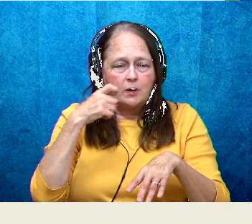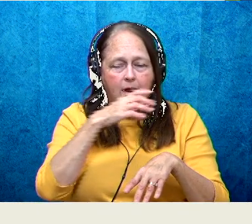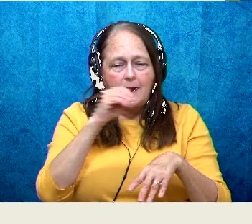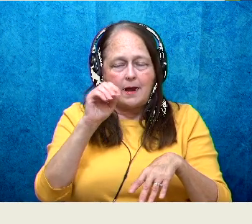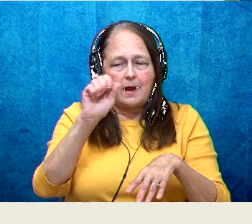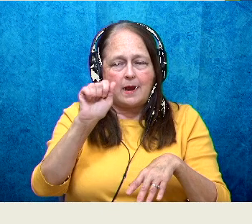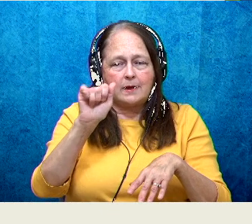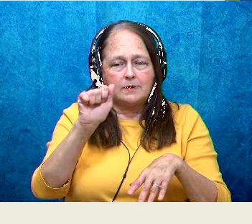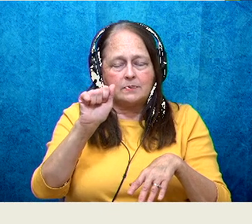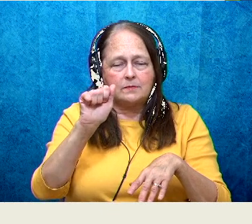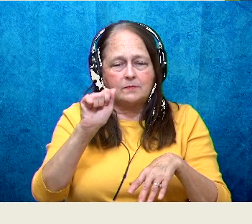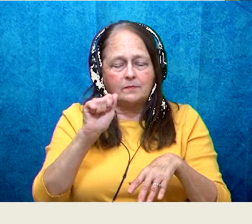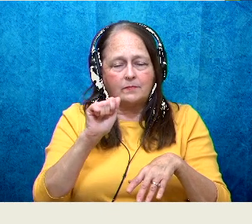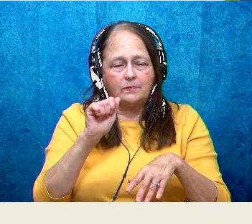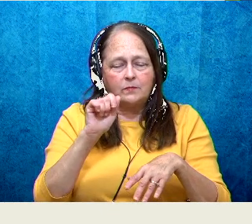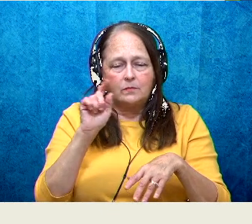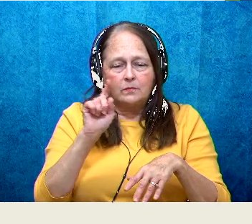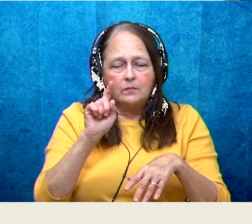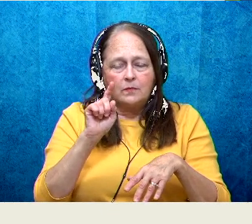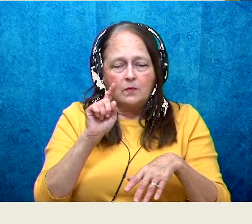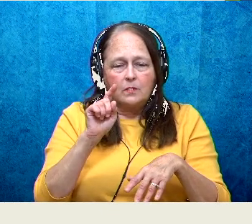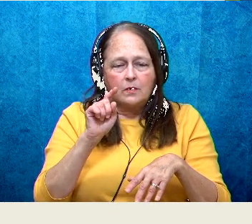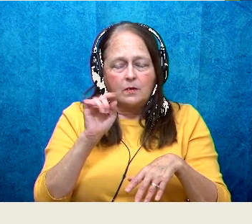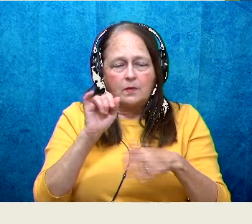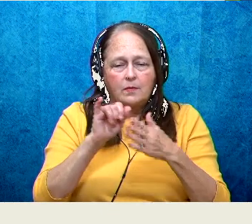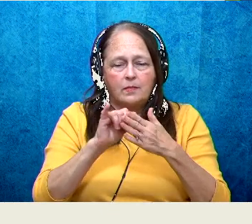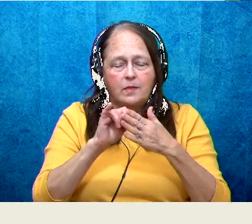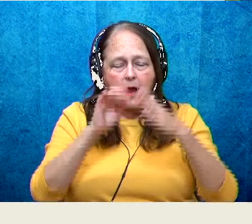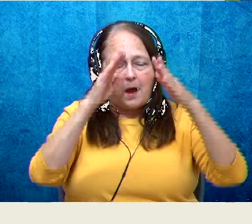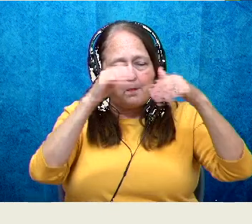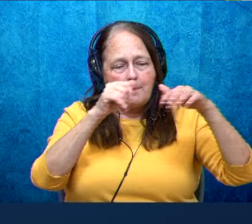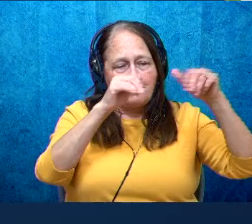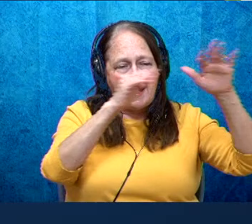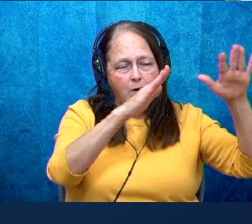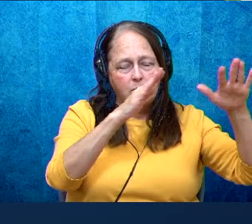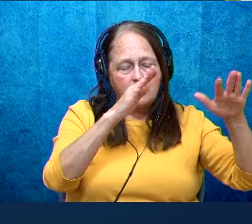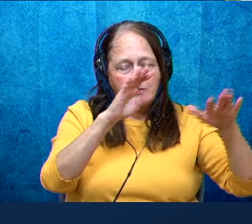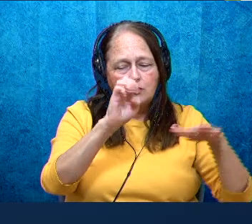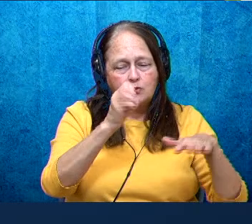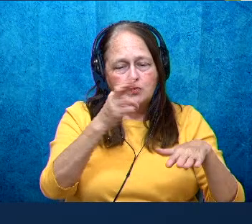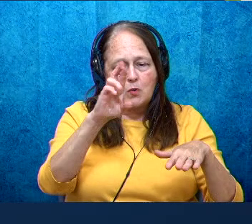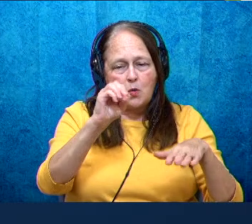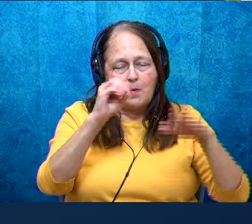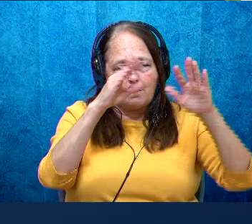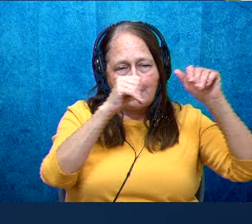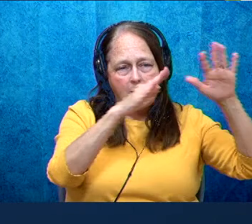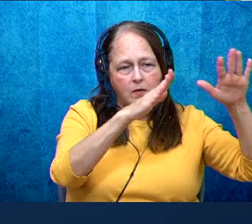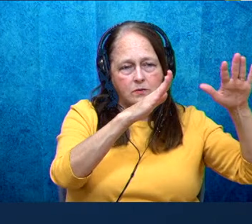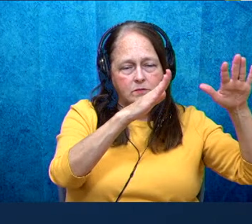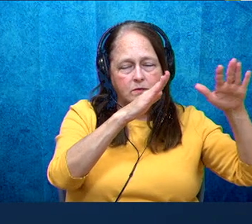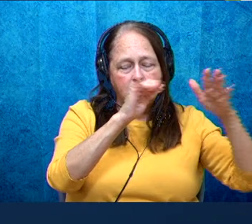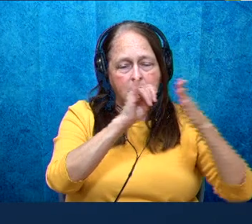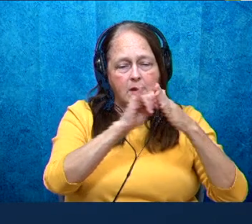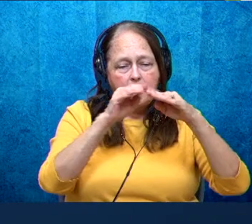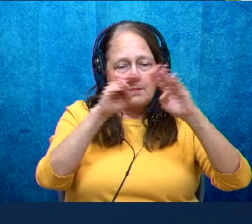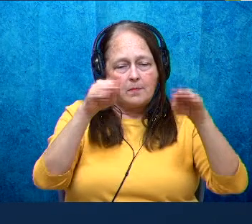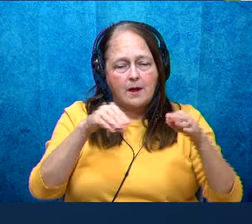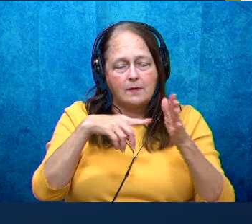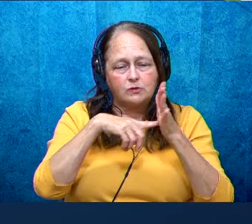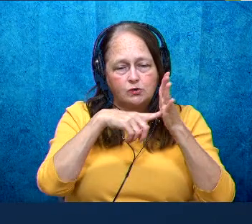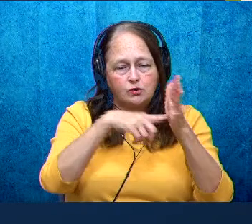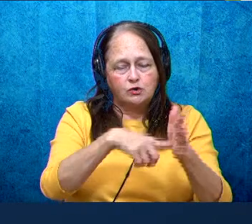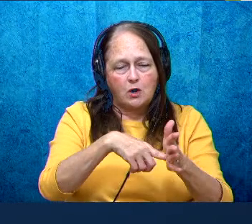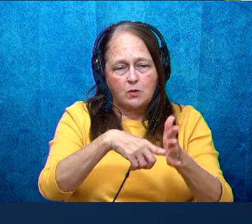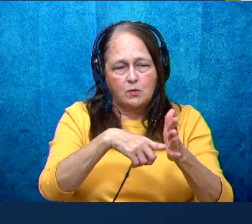Well, the answer, generally speaking, is the Ural Mountains and the Caucasus Mountains. This map shows